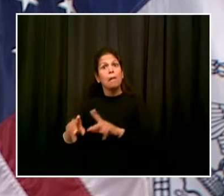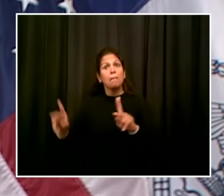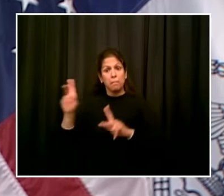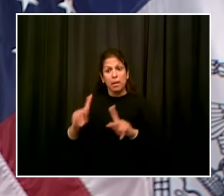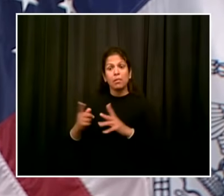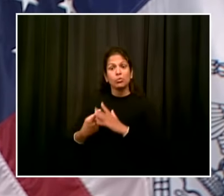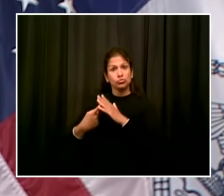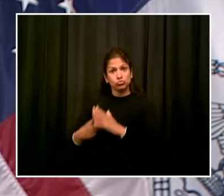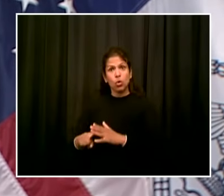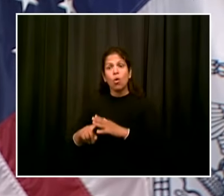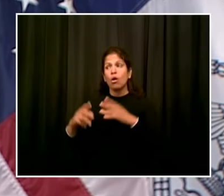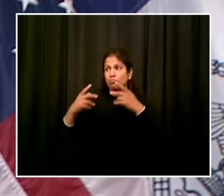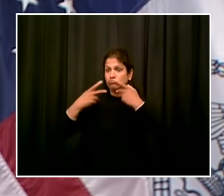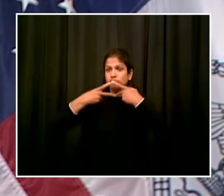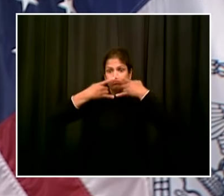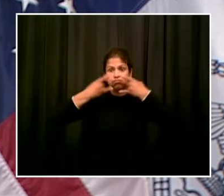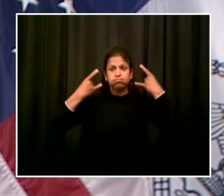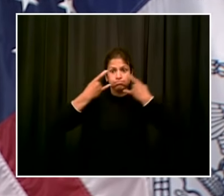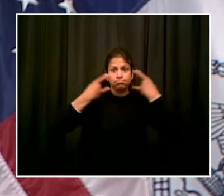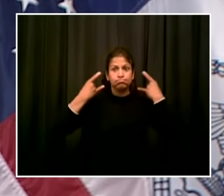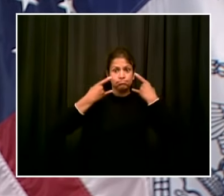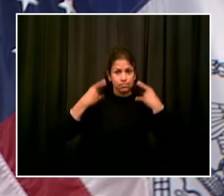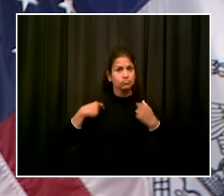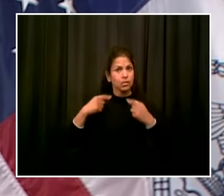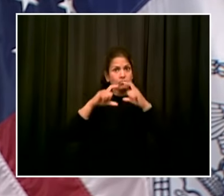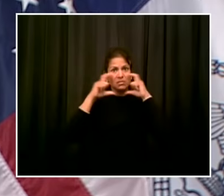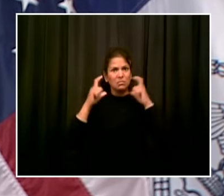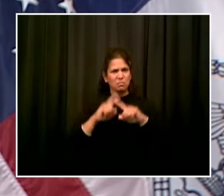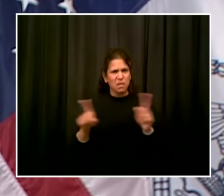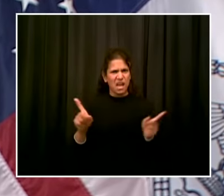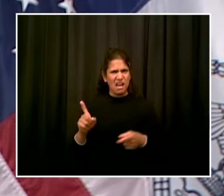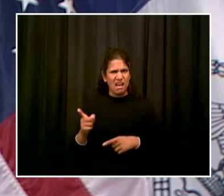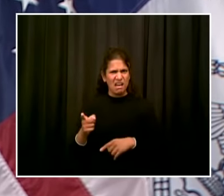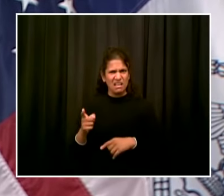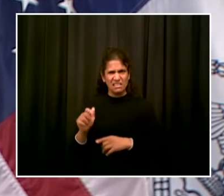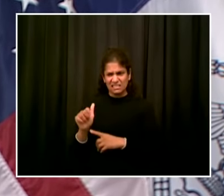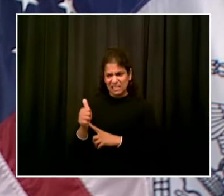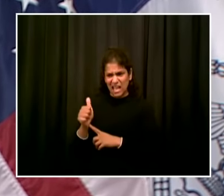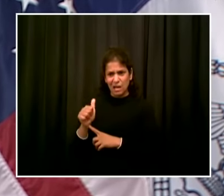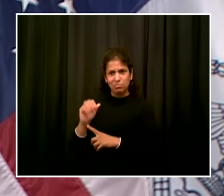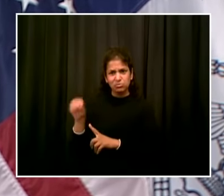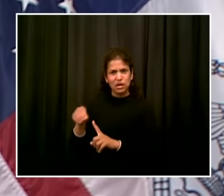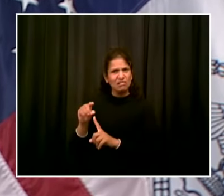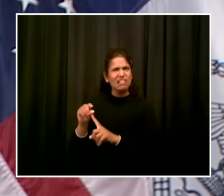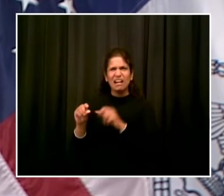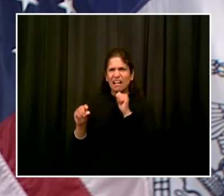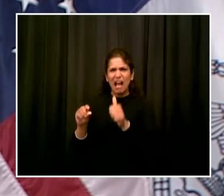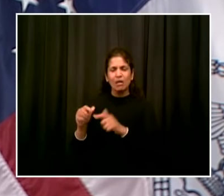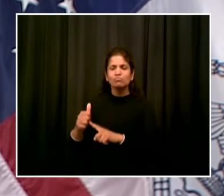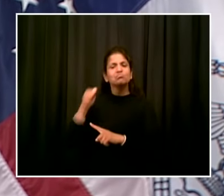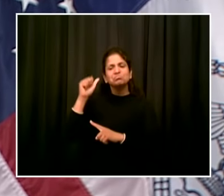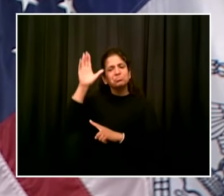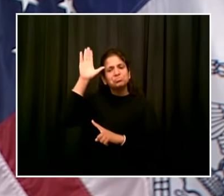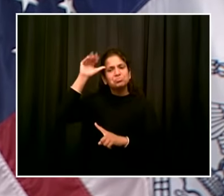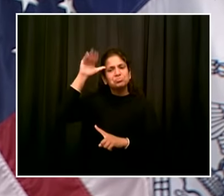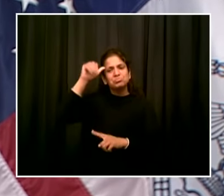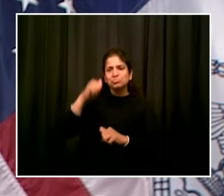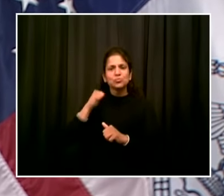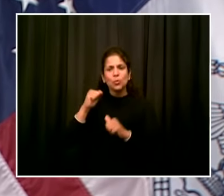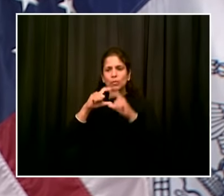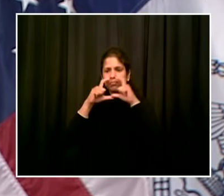across the city to enforce mask usage. Andrew, what we're finding is the best measures are the free